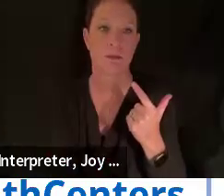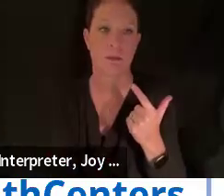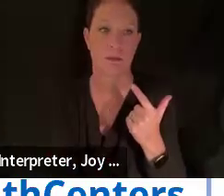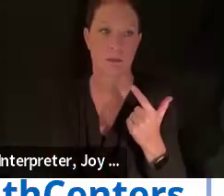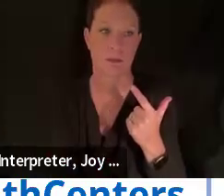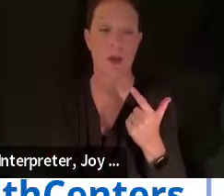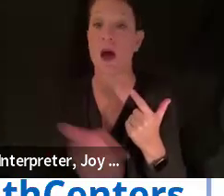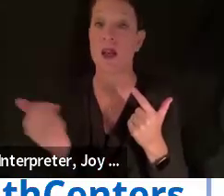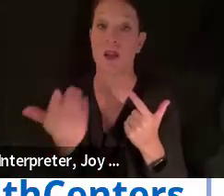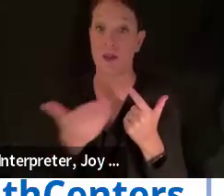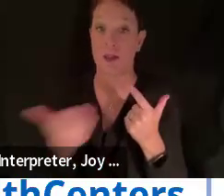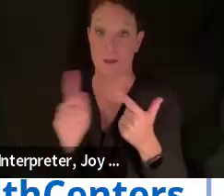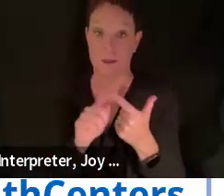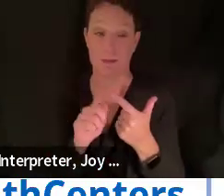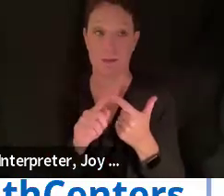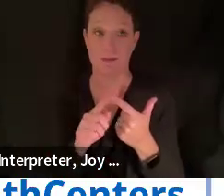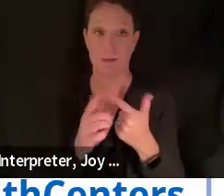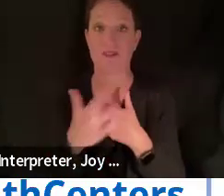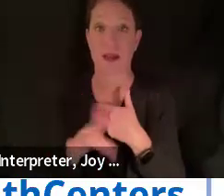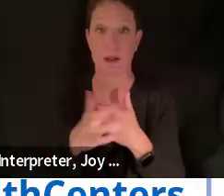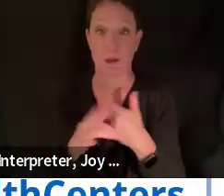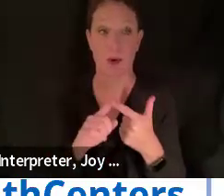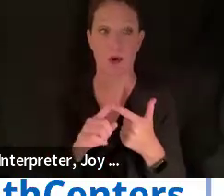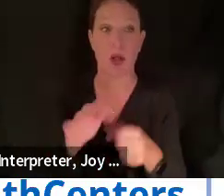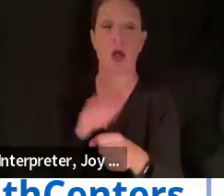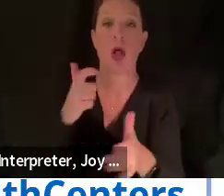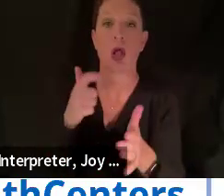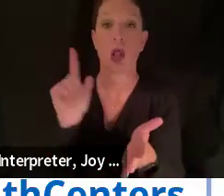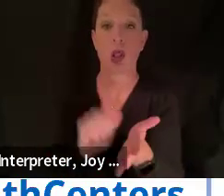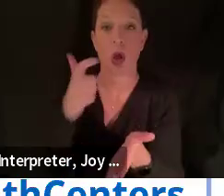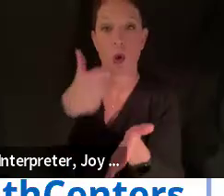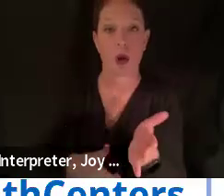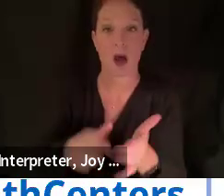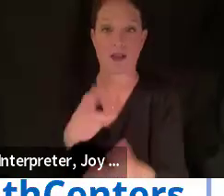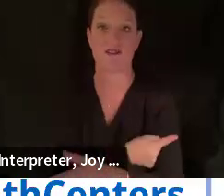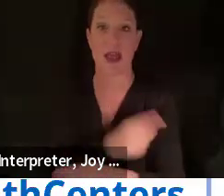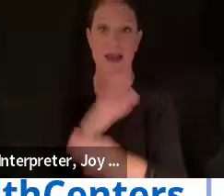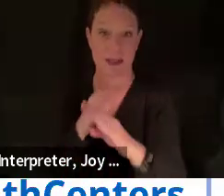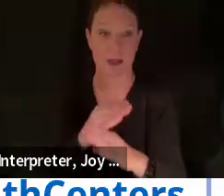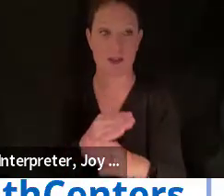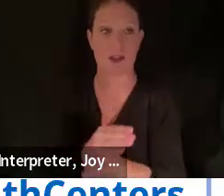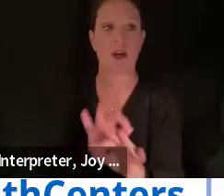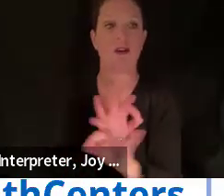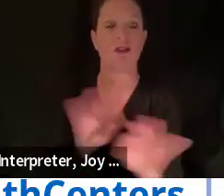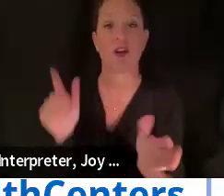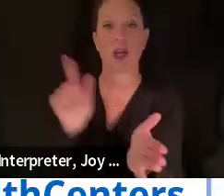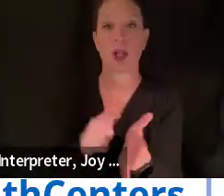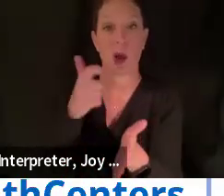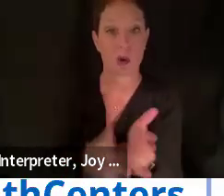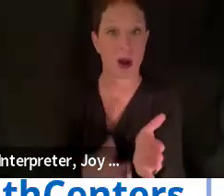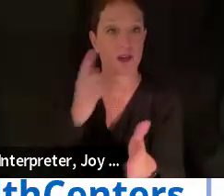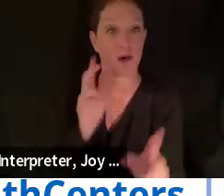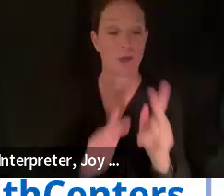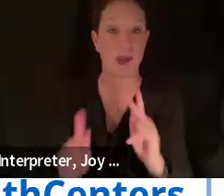All right, another resource available are the low-cost vaccines. Free and low-cost vaccines are offered for